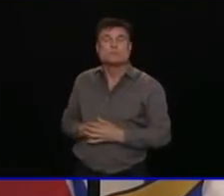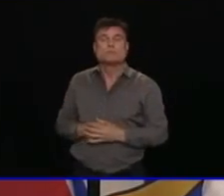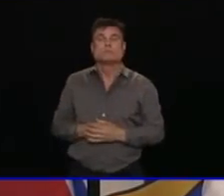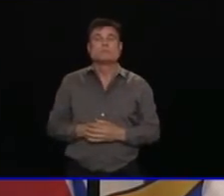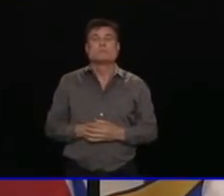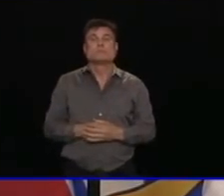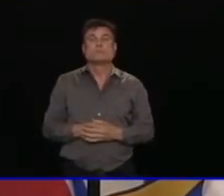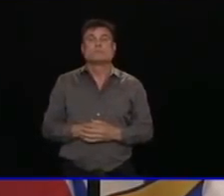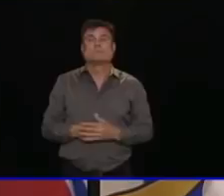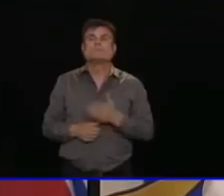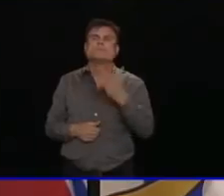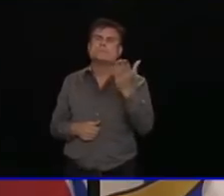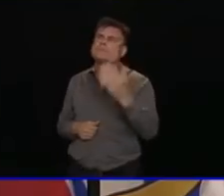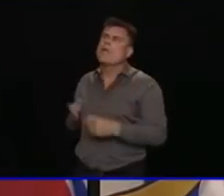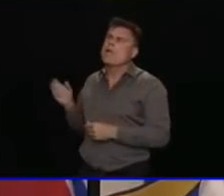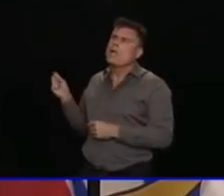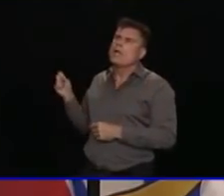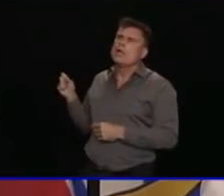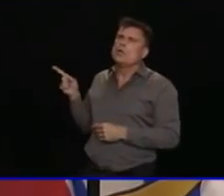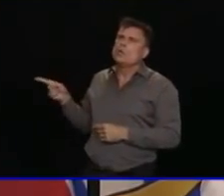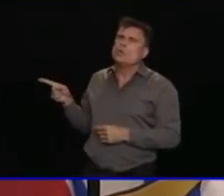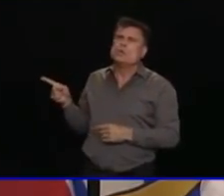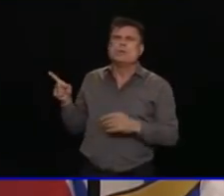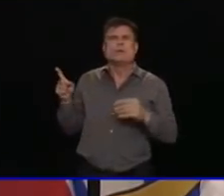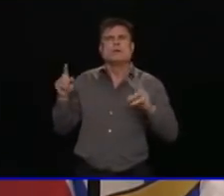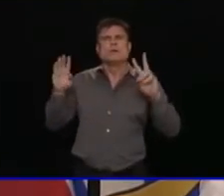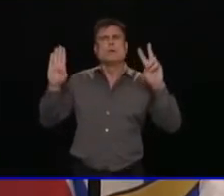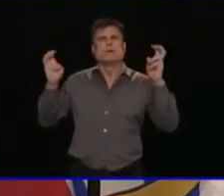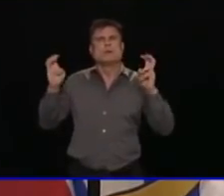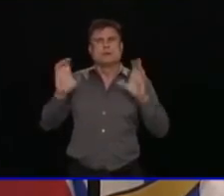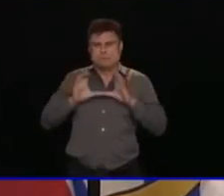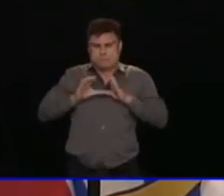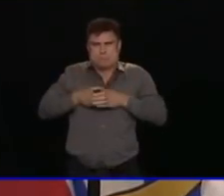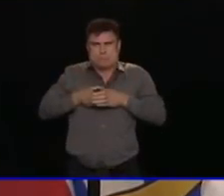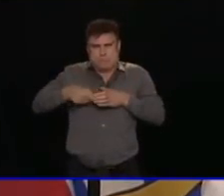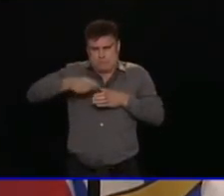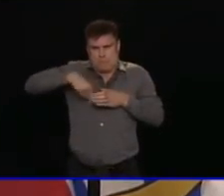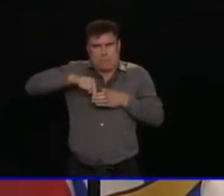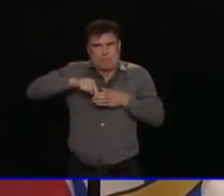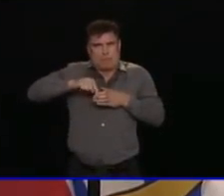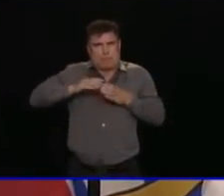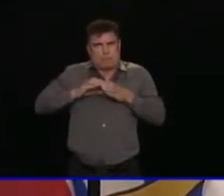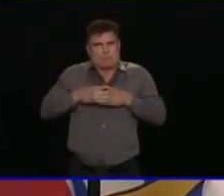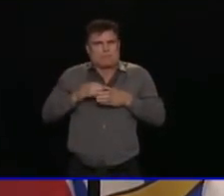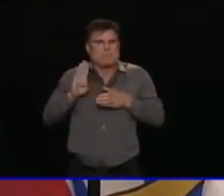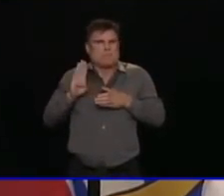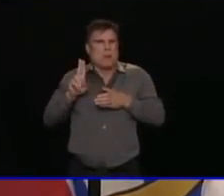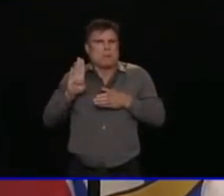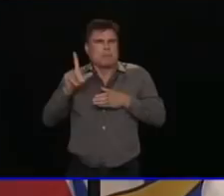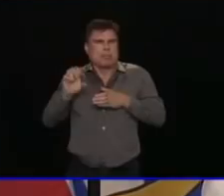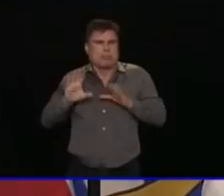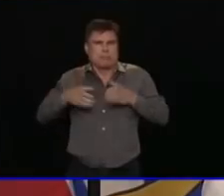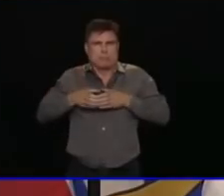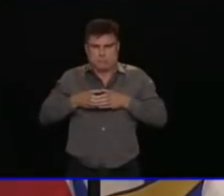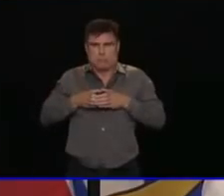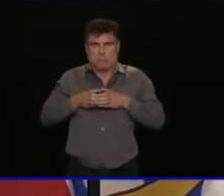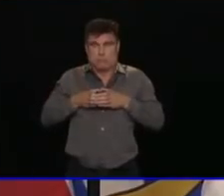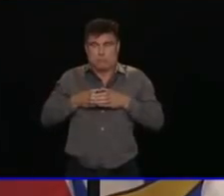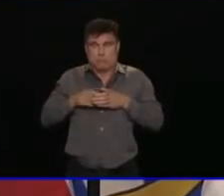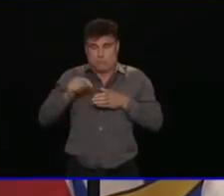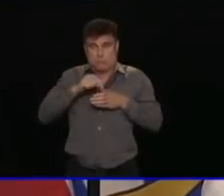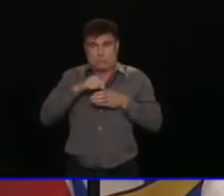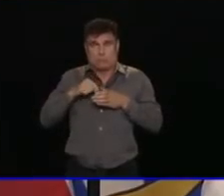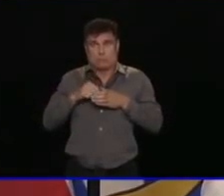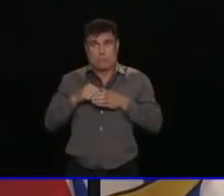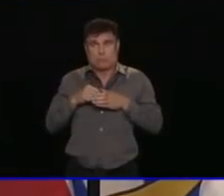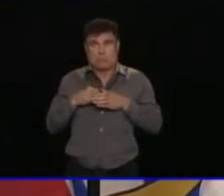people asking about their social bubbles. When we entered phase two, the phrase was double the bubble. Where are we at now in terms of bubbles?